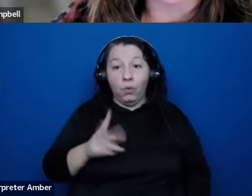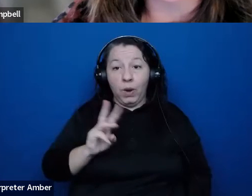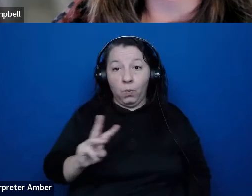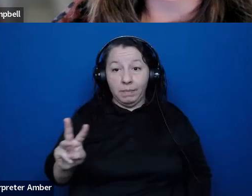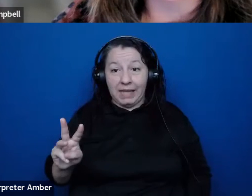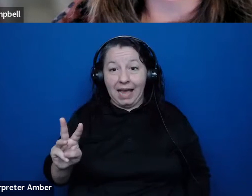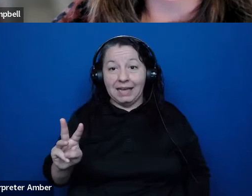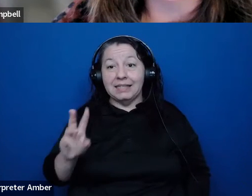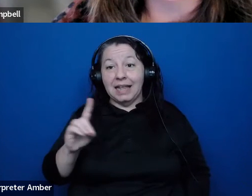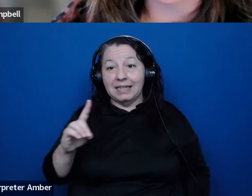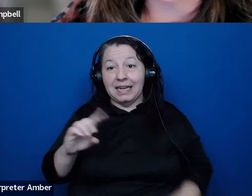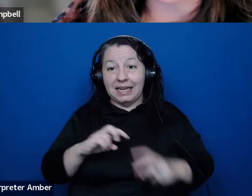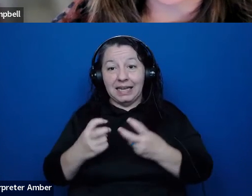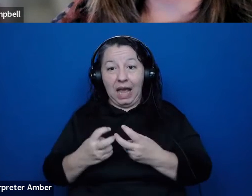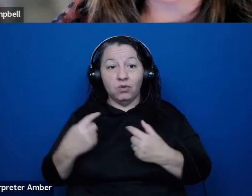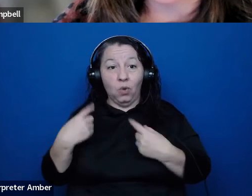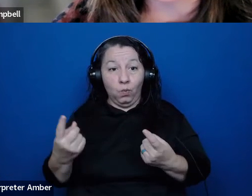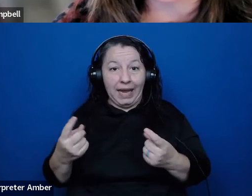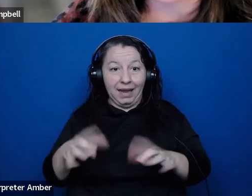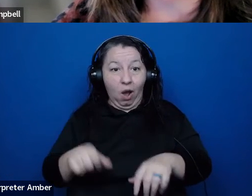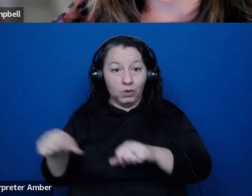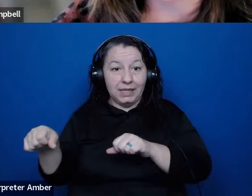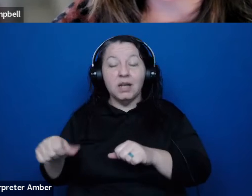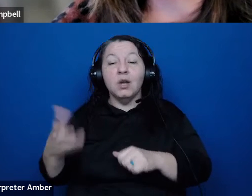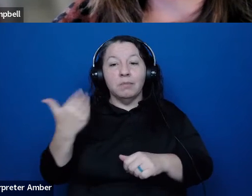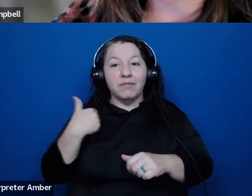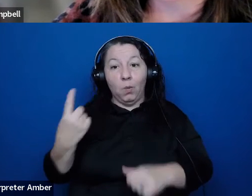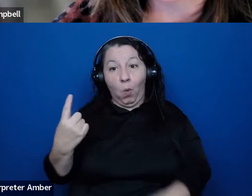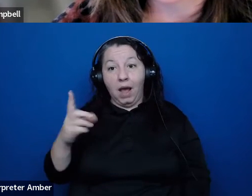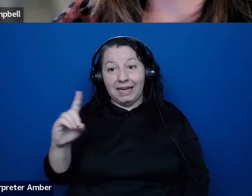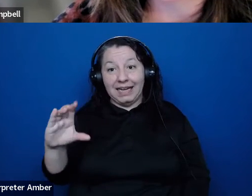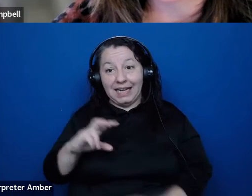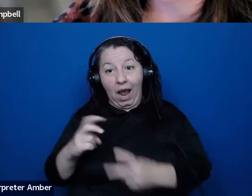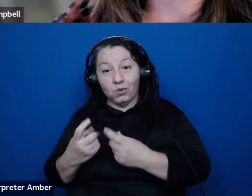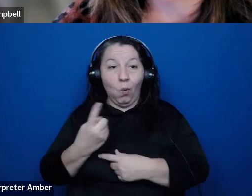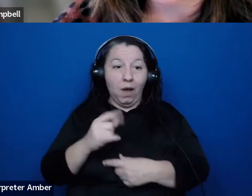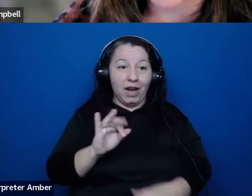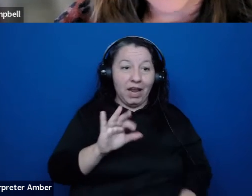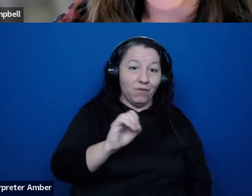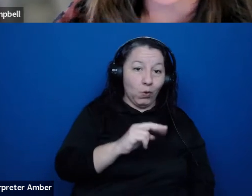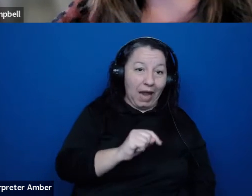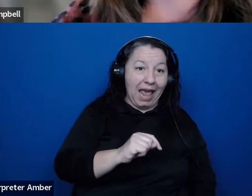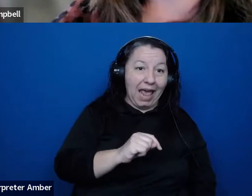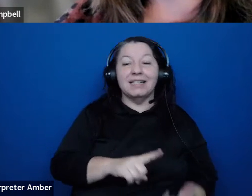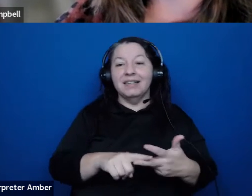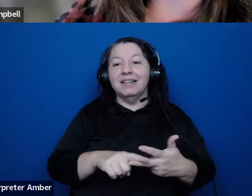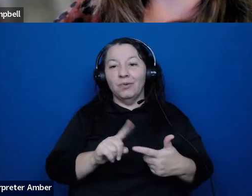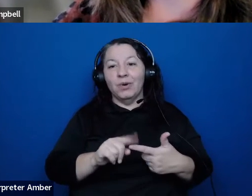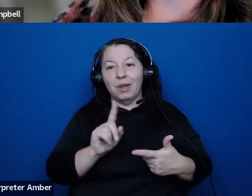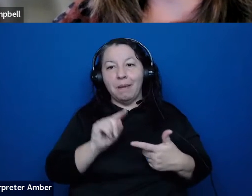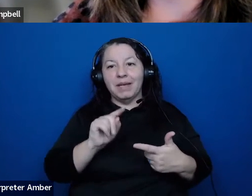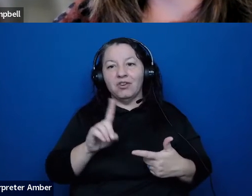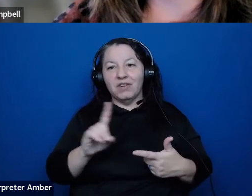Council hosted. We had previously had one for the DD Council, one for InfoNet, which is a publication of the DD